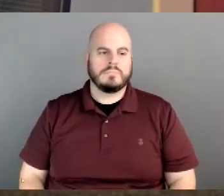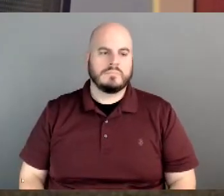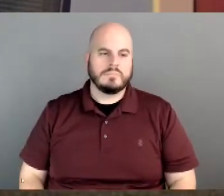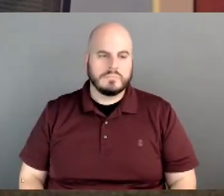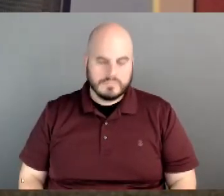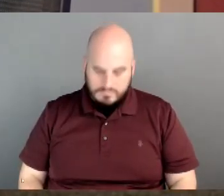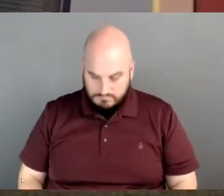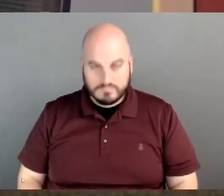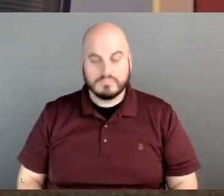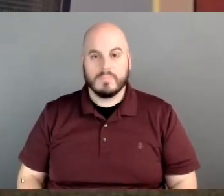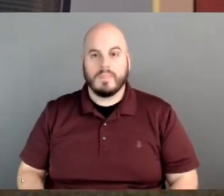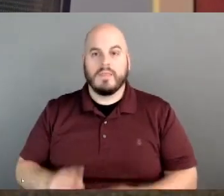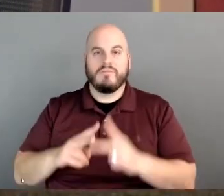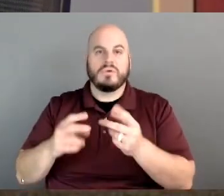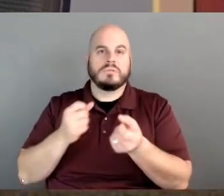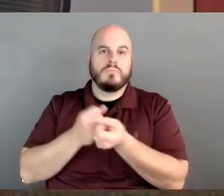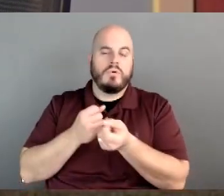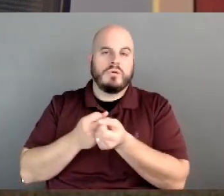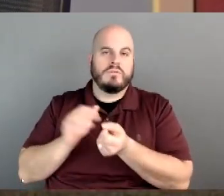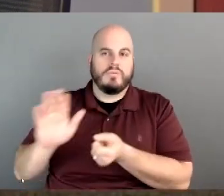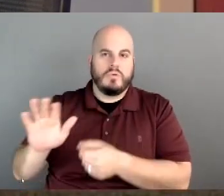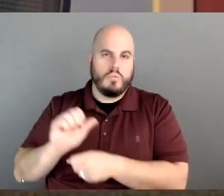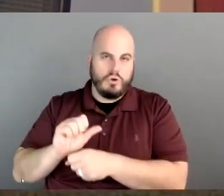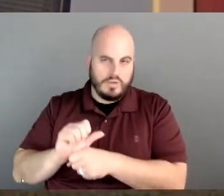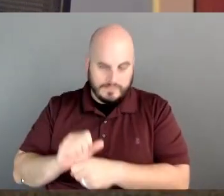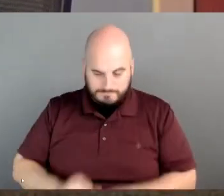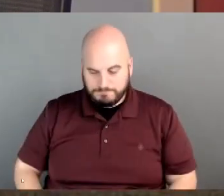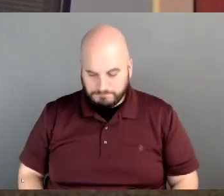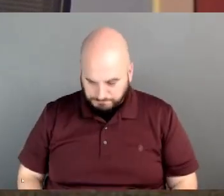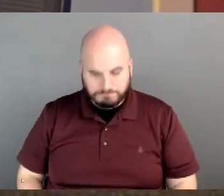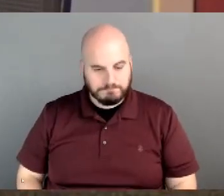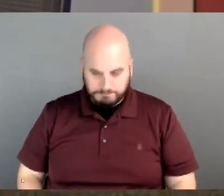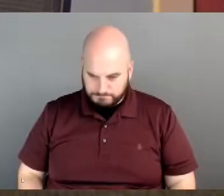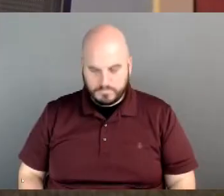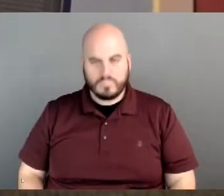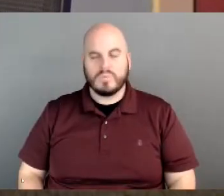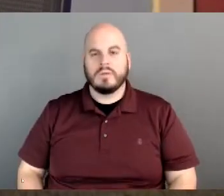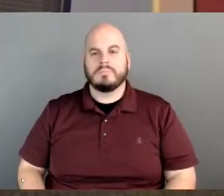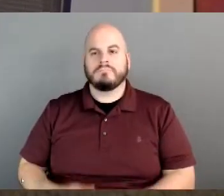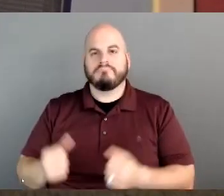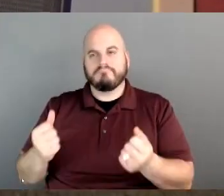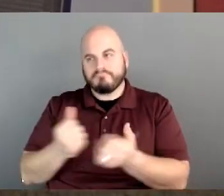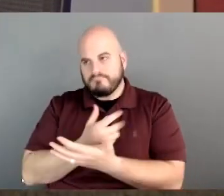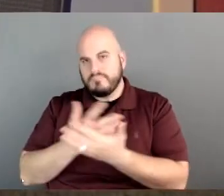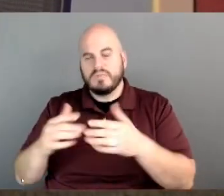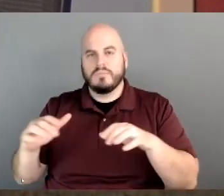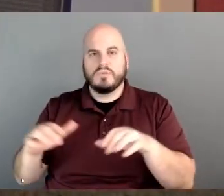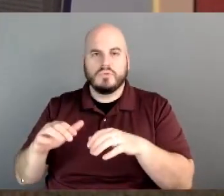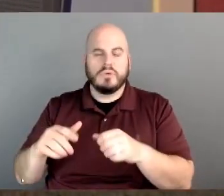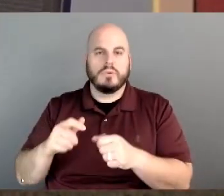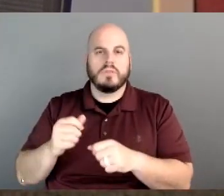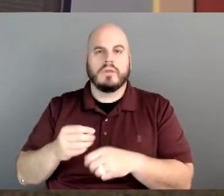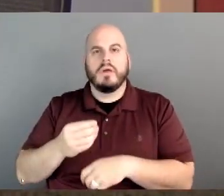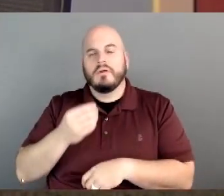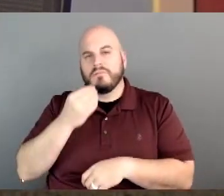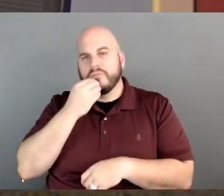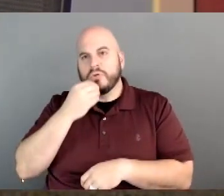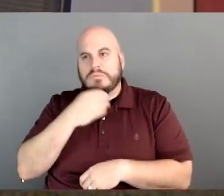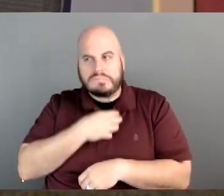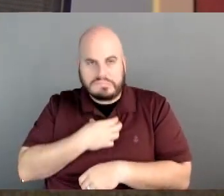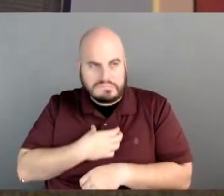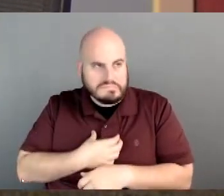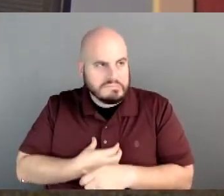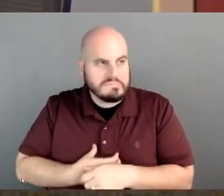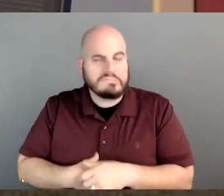super supportive of her work. She has, in her work in food insecurity, she has been an